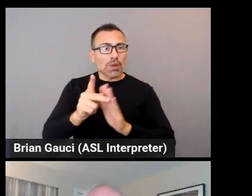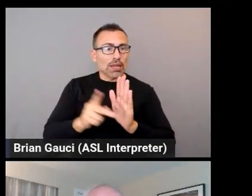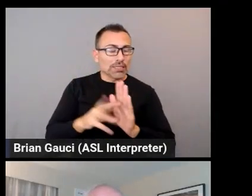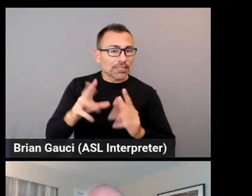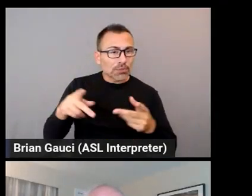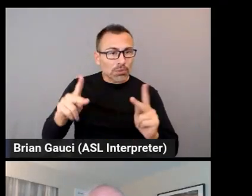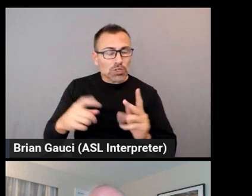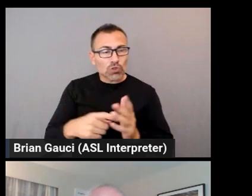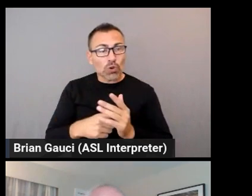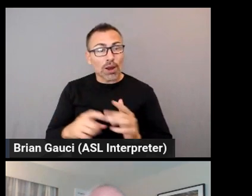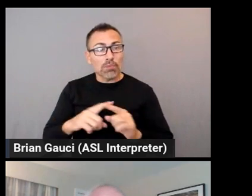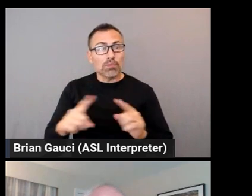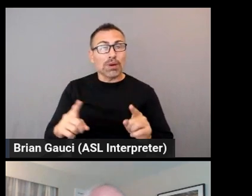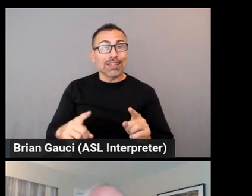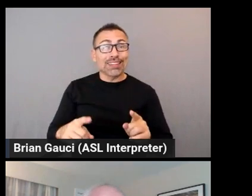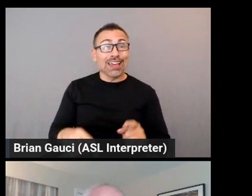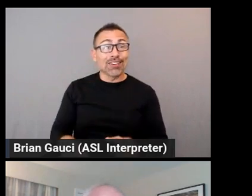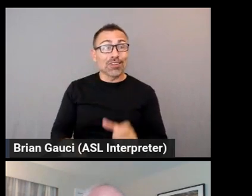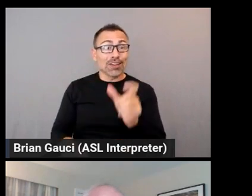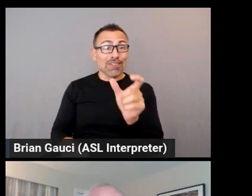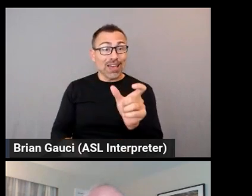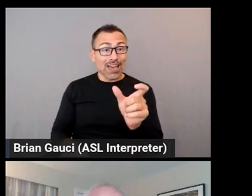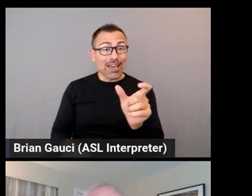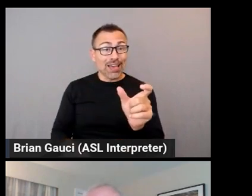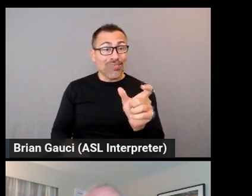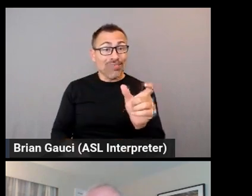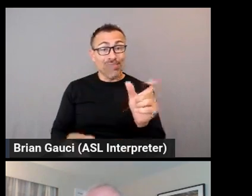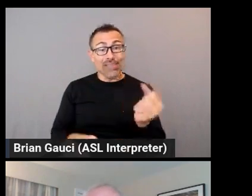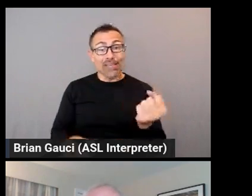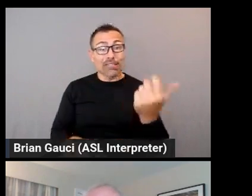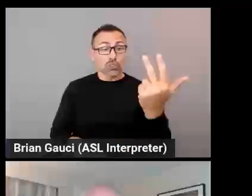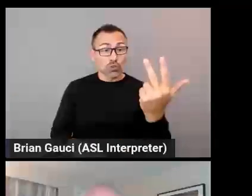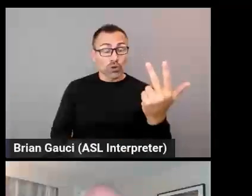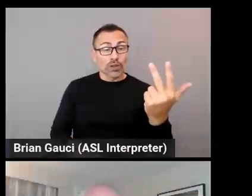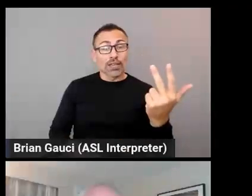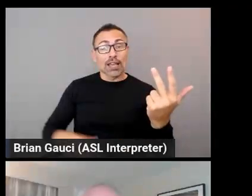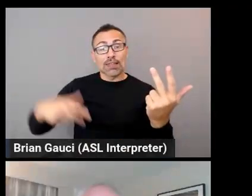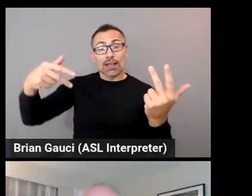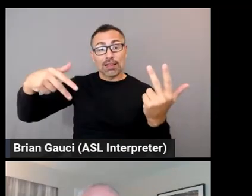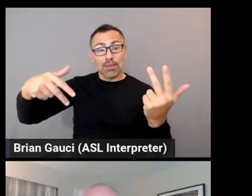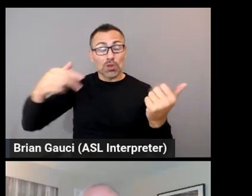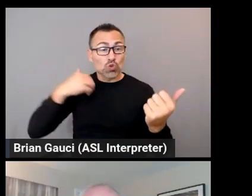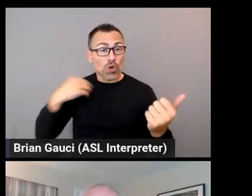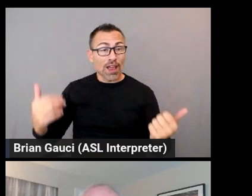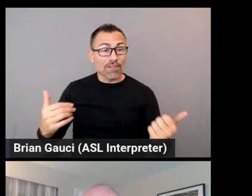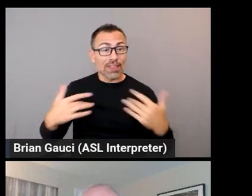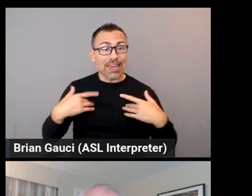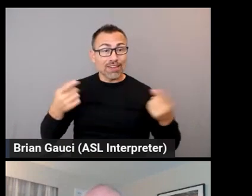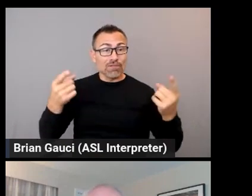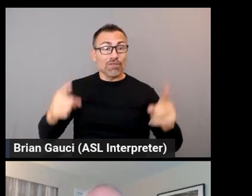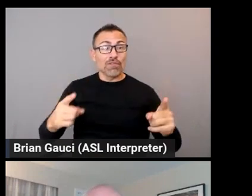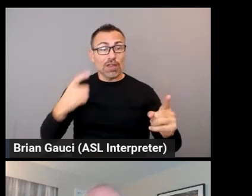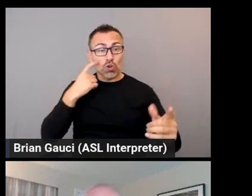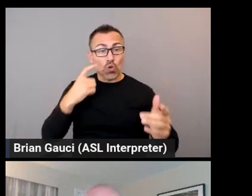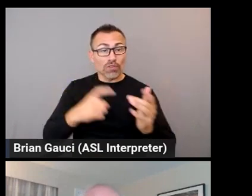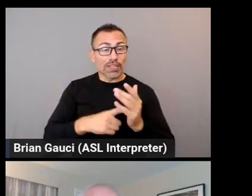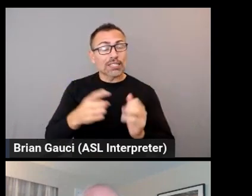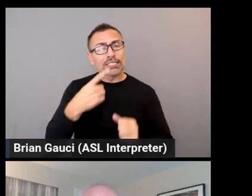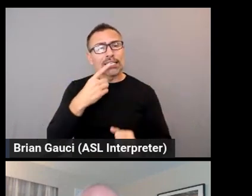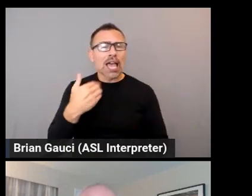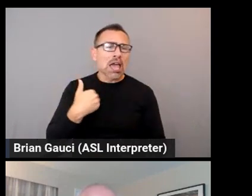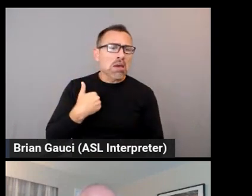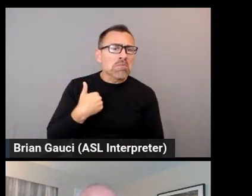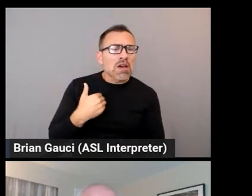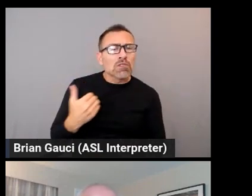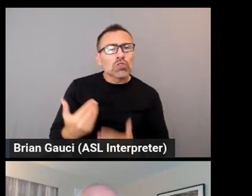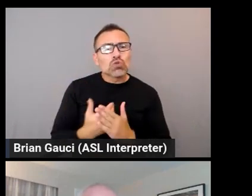have from S3 to Lambda, basically some kind of event notification, I'm guessing, that says, hey, I have a new object, I have a new picture or video, and I